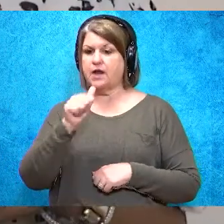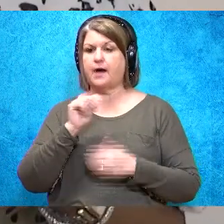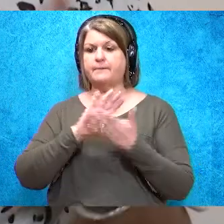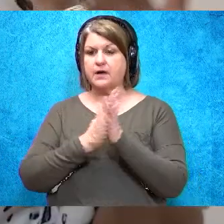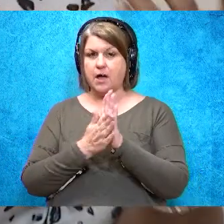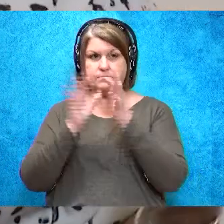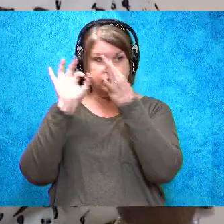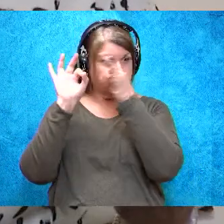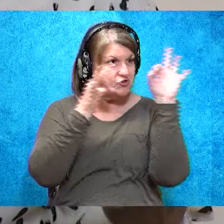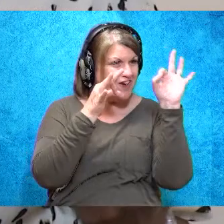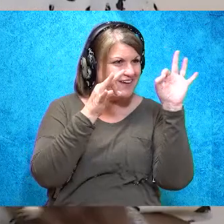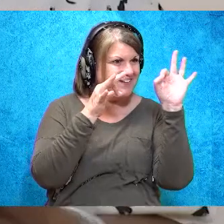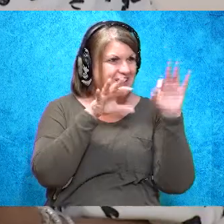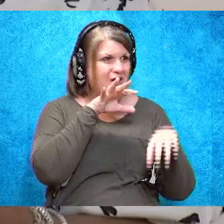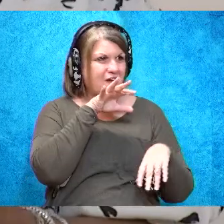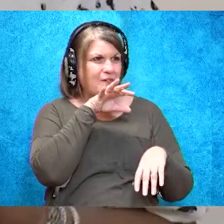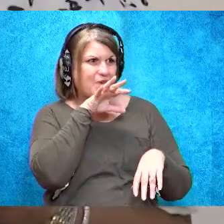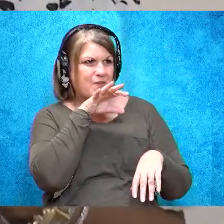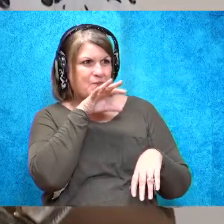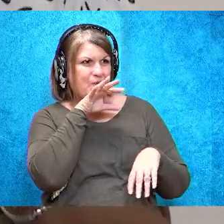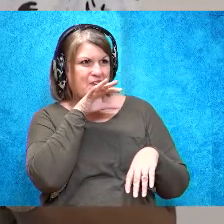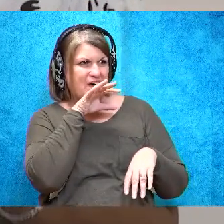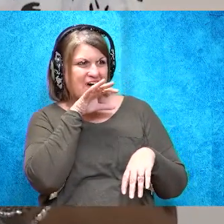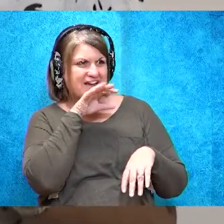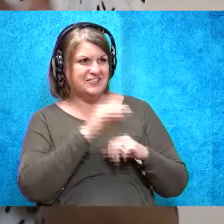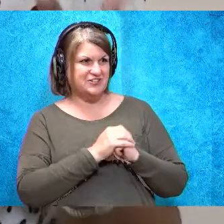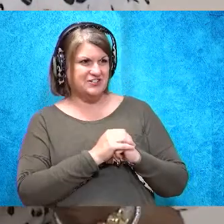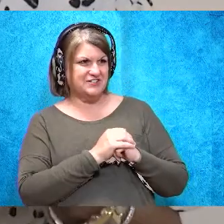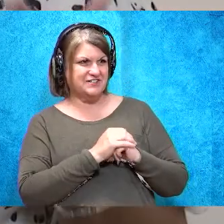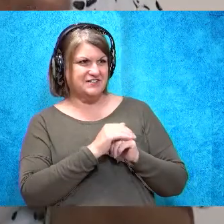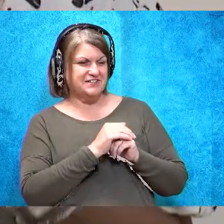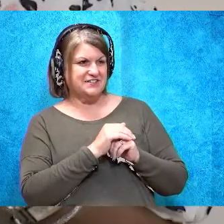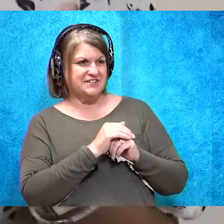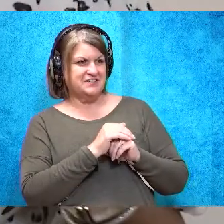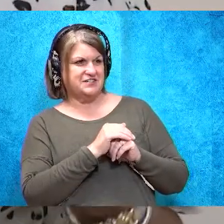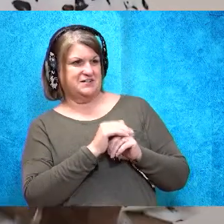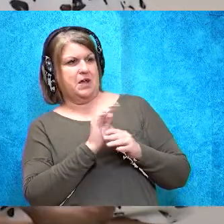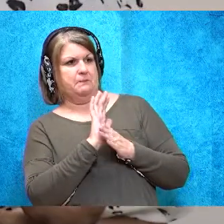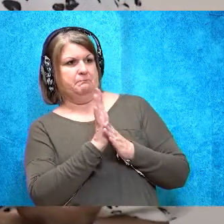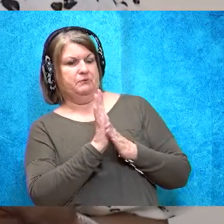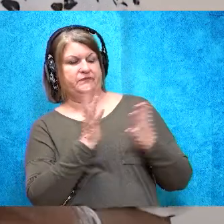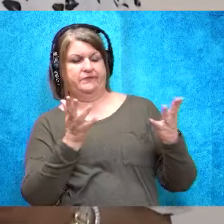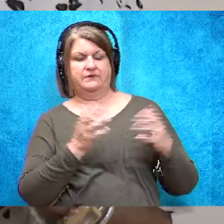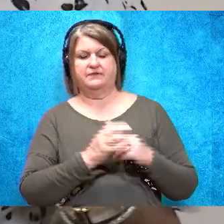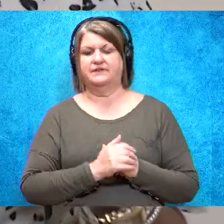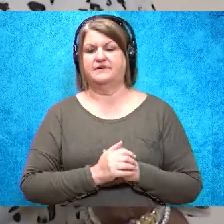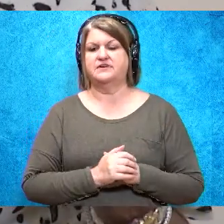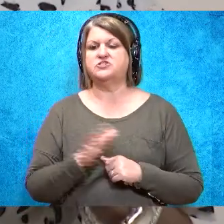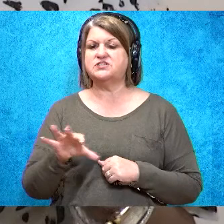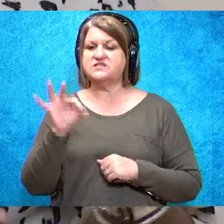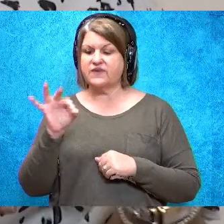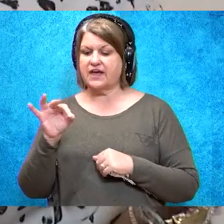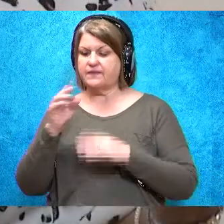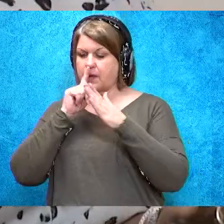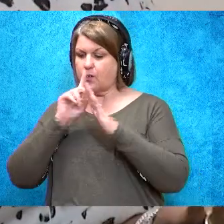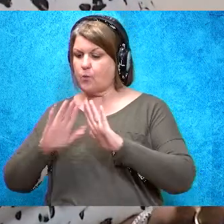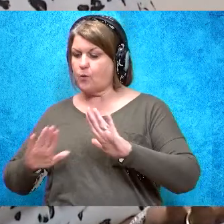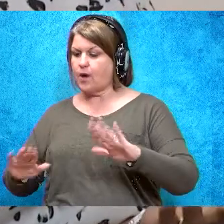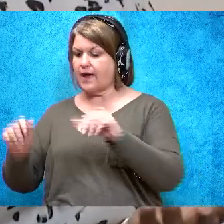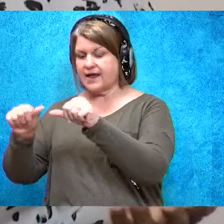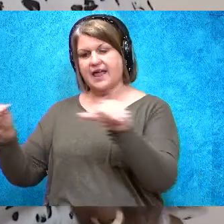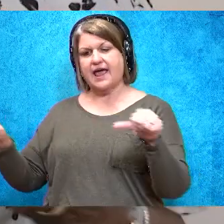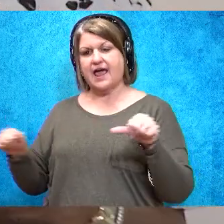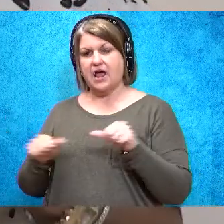watch the latest episode of the show you've been streaming. And of course, just finding that quiet space away from maybe some